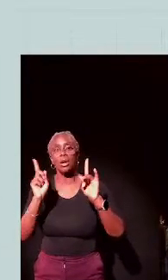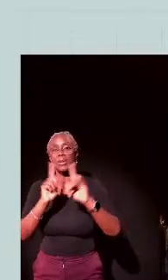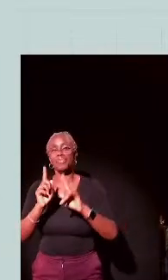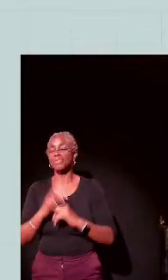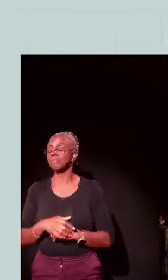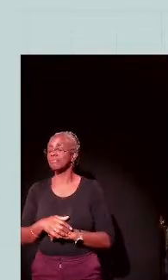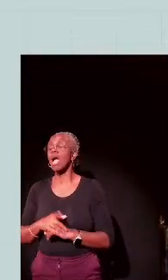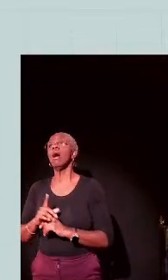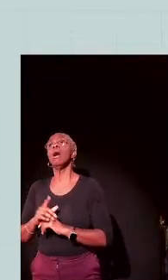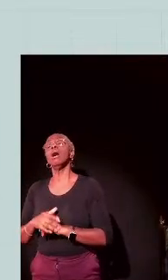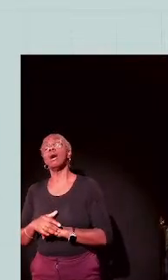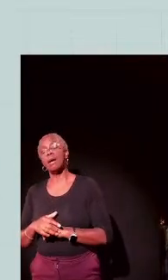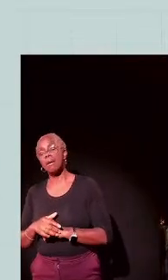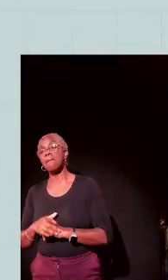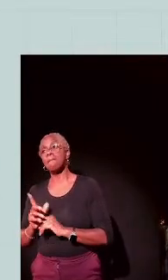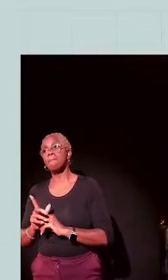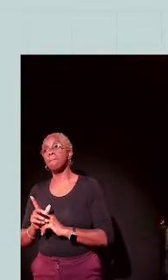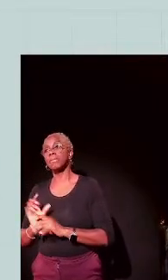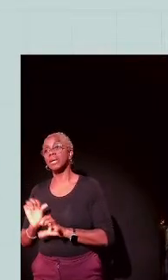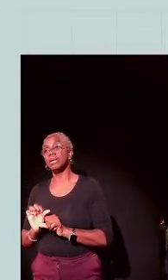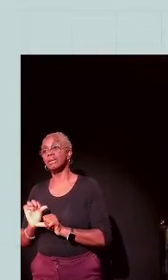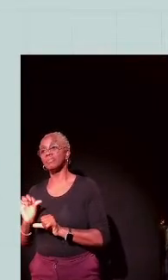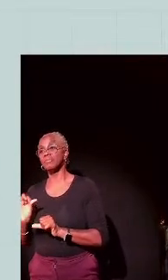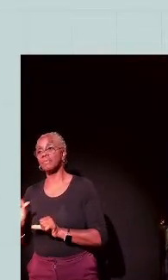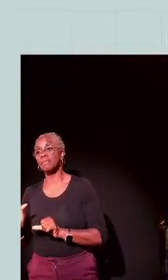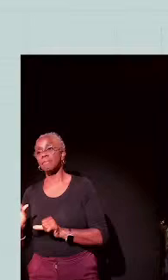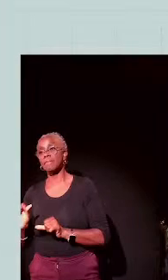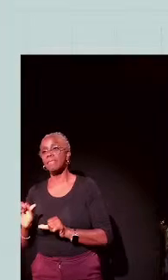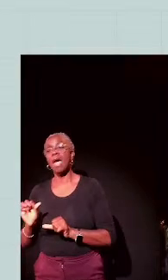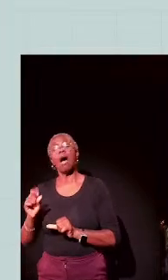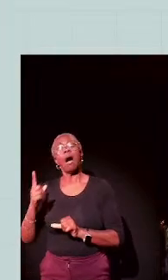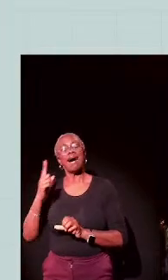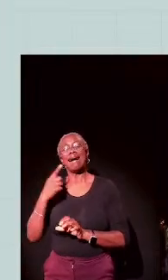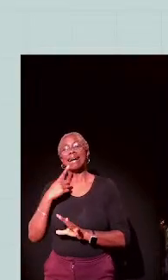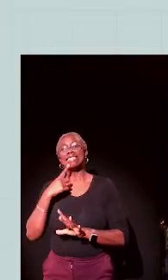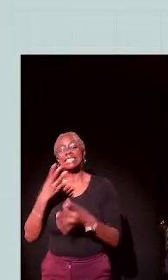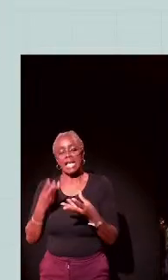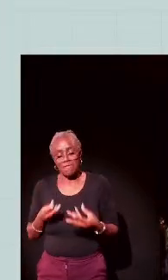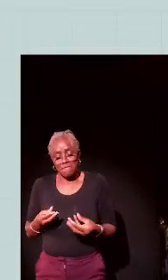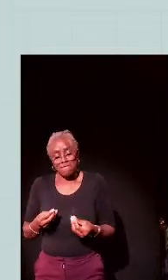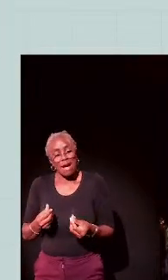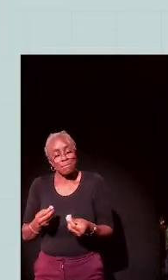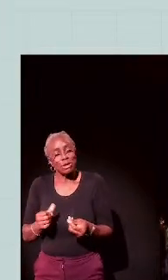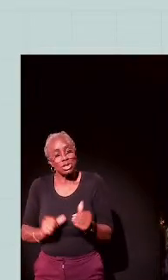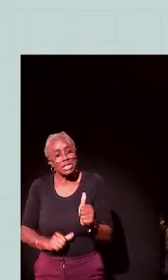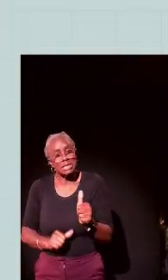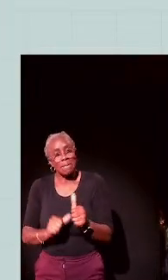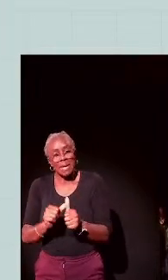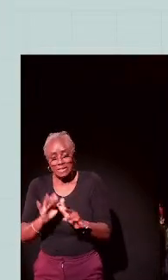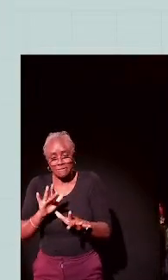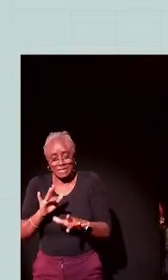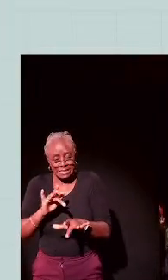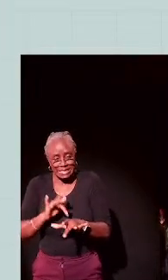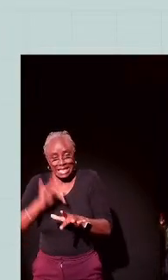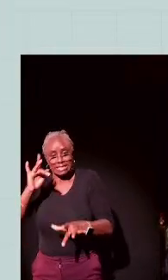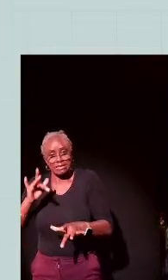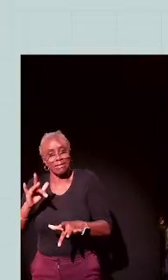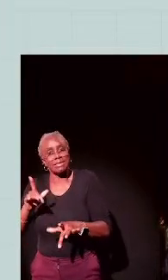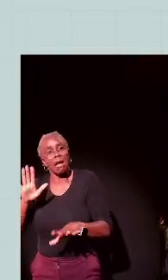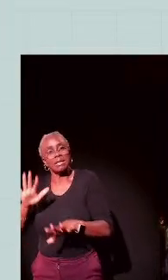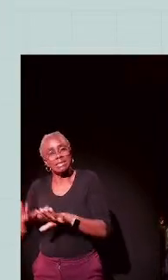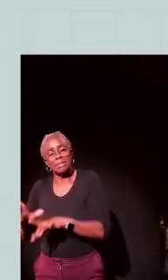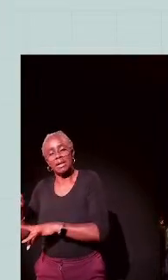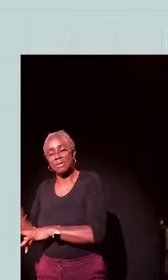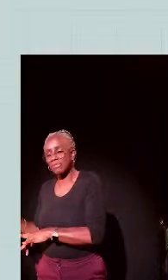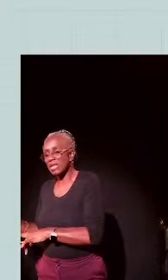Next for this project is, although I said fabric was probably the best medium to have sensors like these, I'm finding